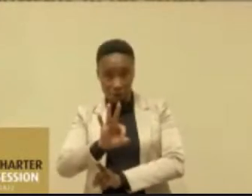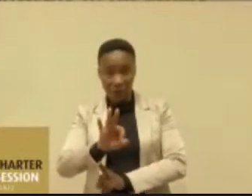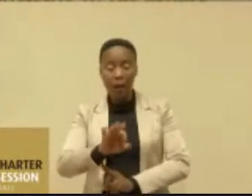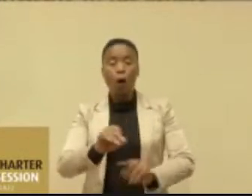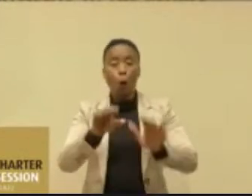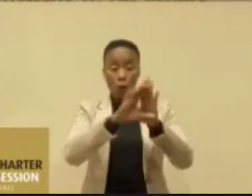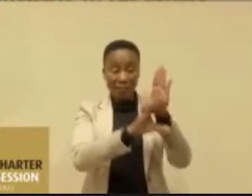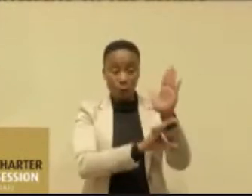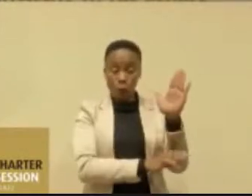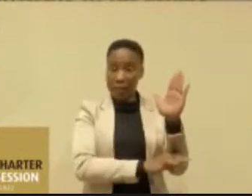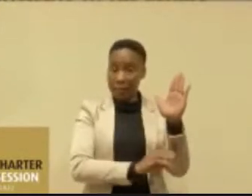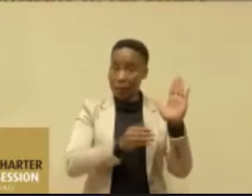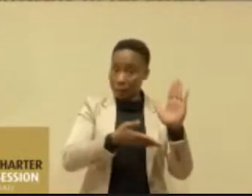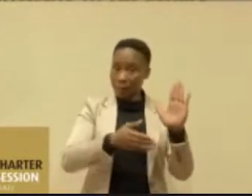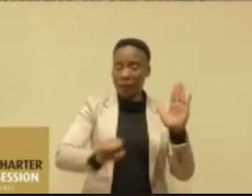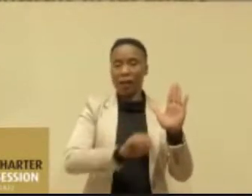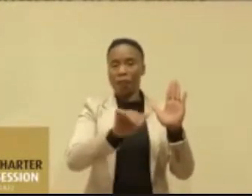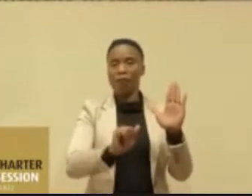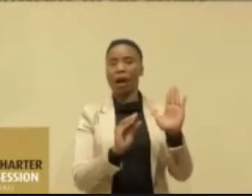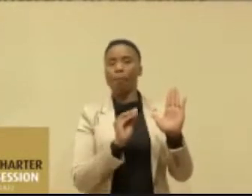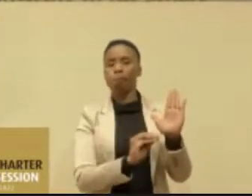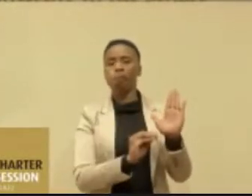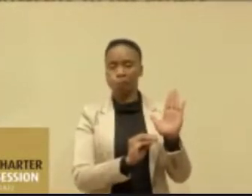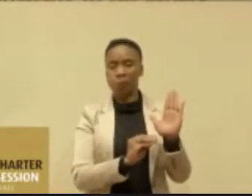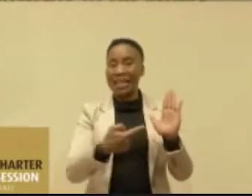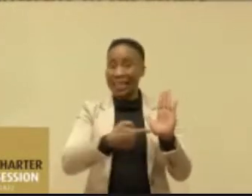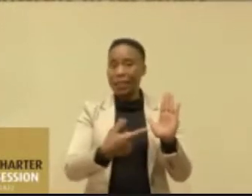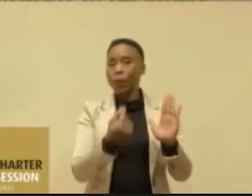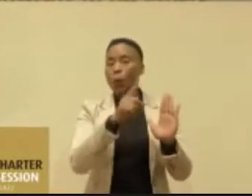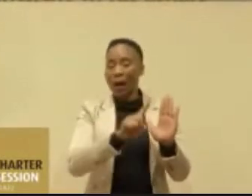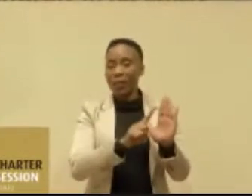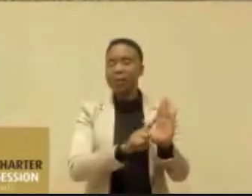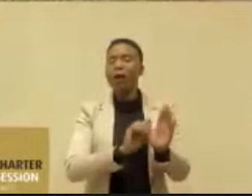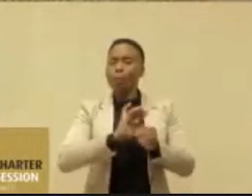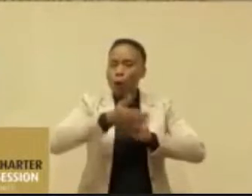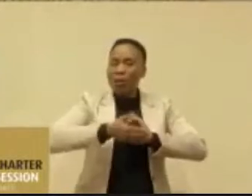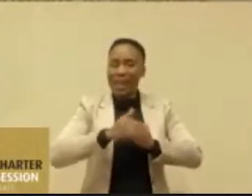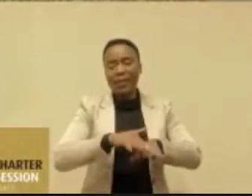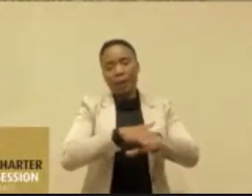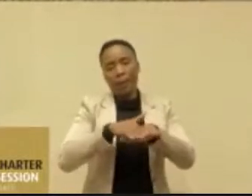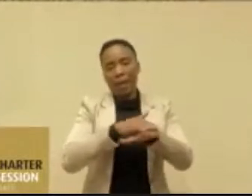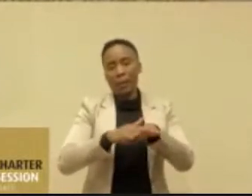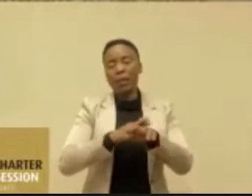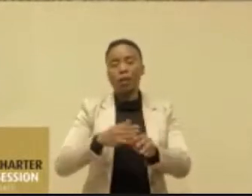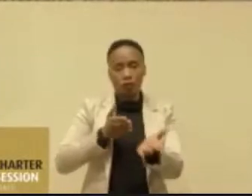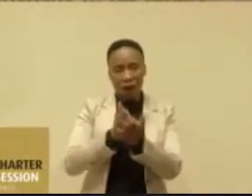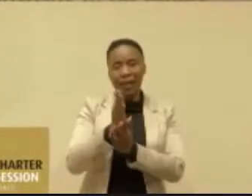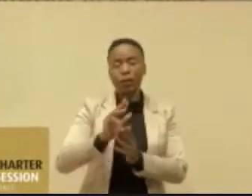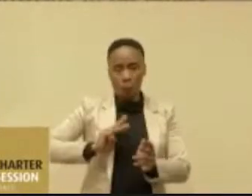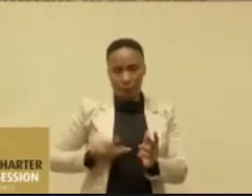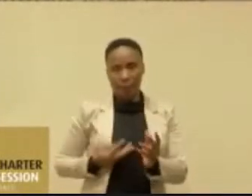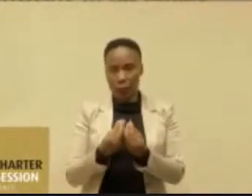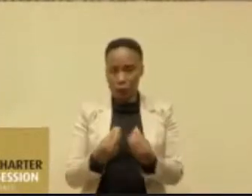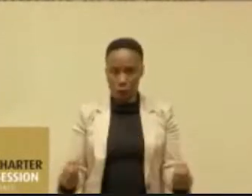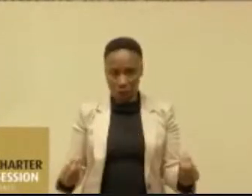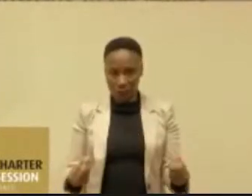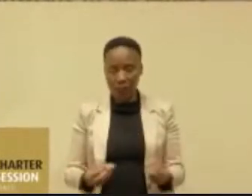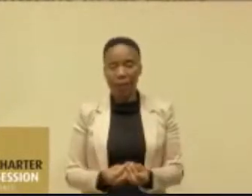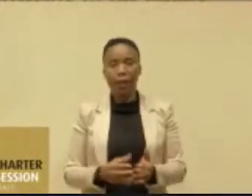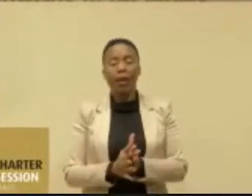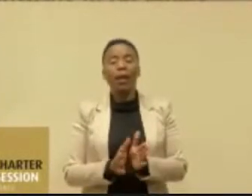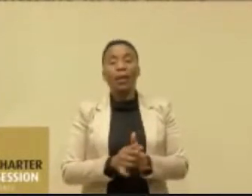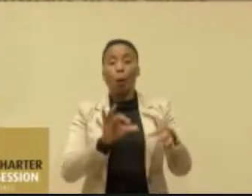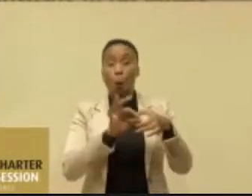there of south africa to protect the basic rights of women and children domestic violence